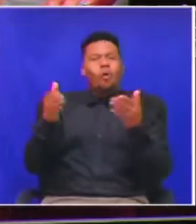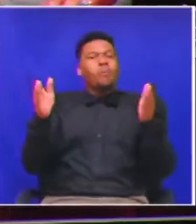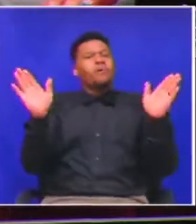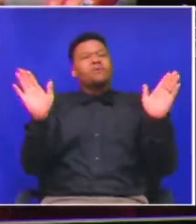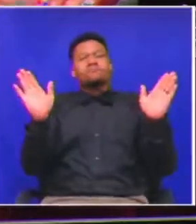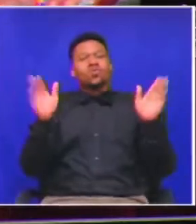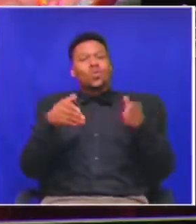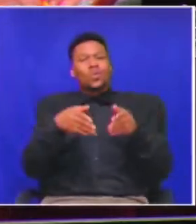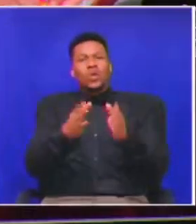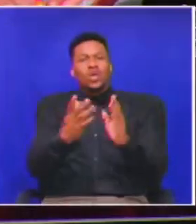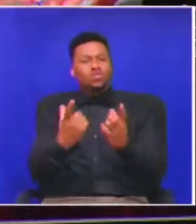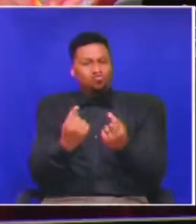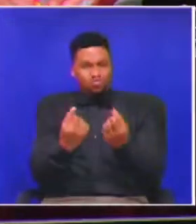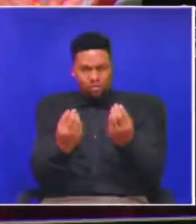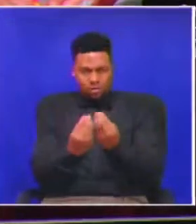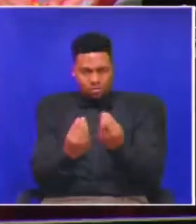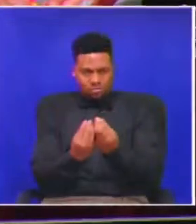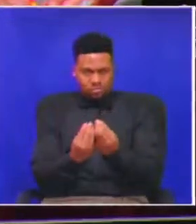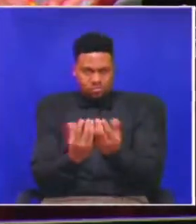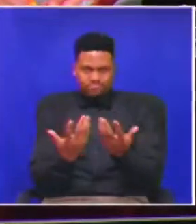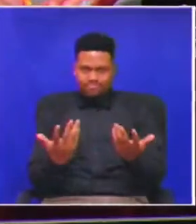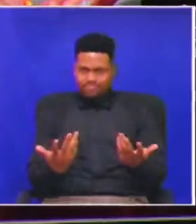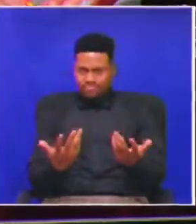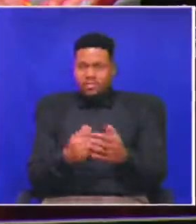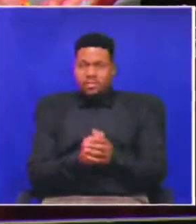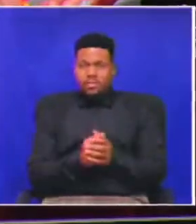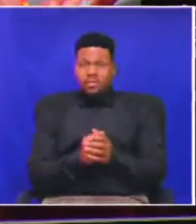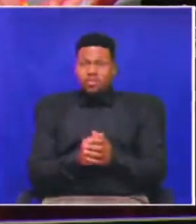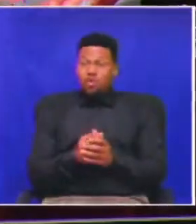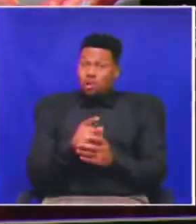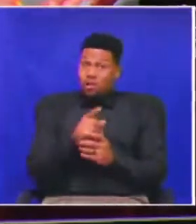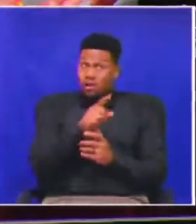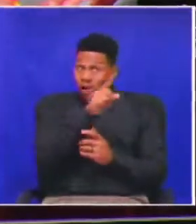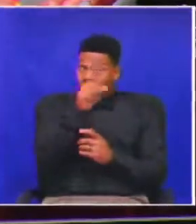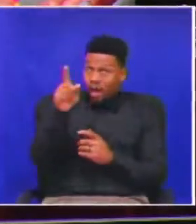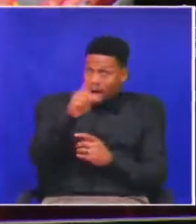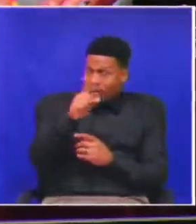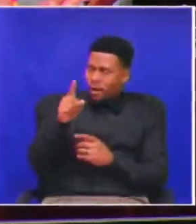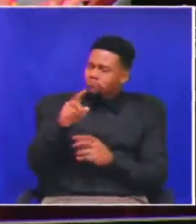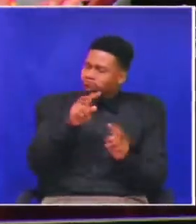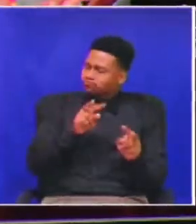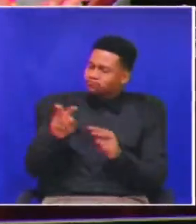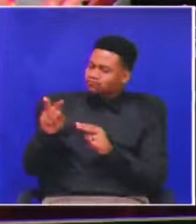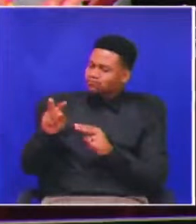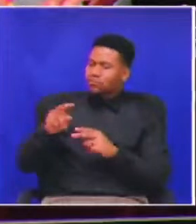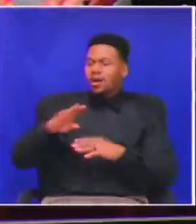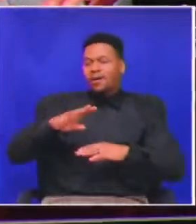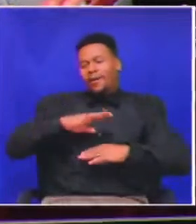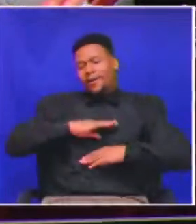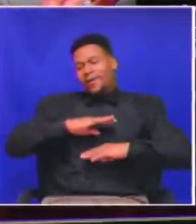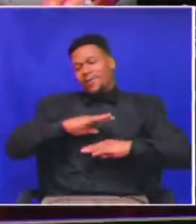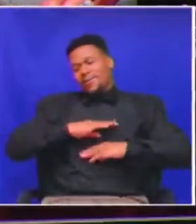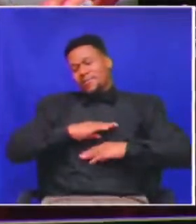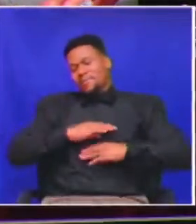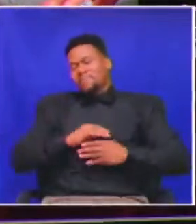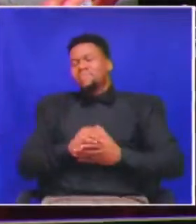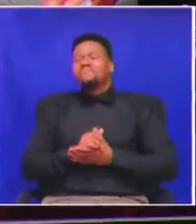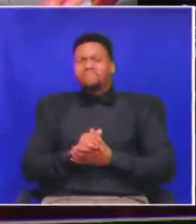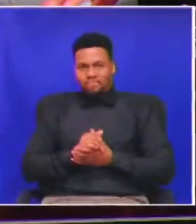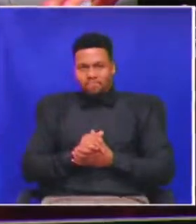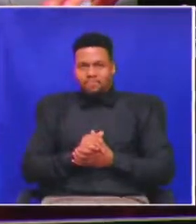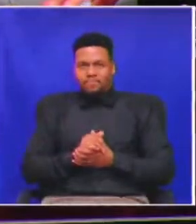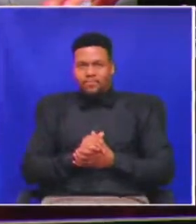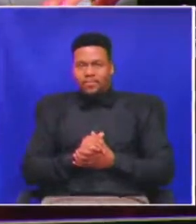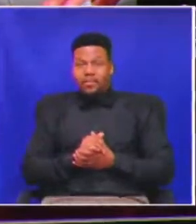that satisfies their quest for openness and transparency. So I do believe that